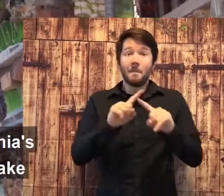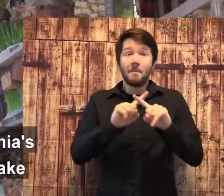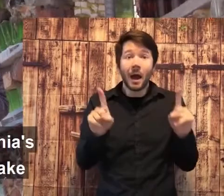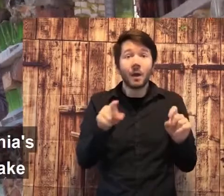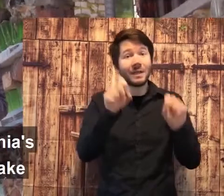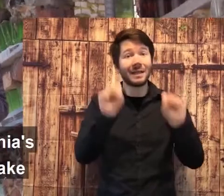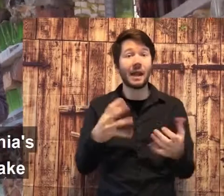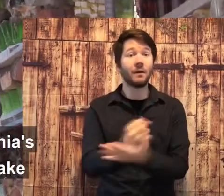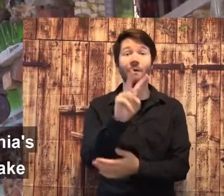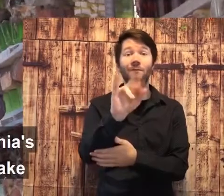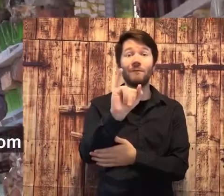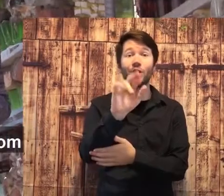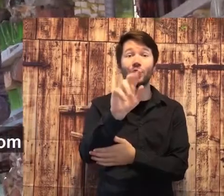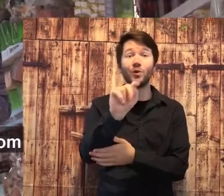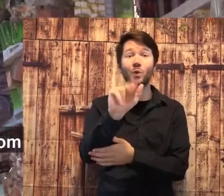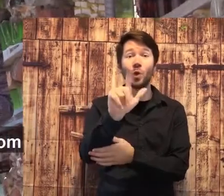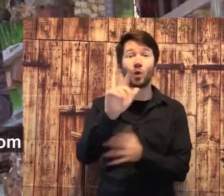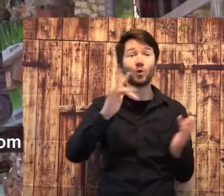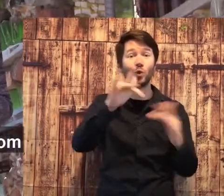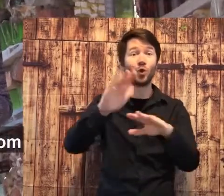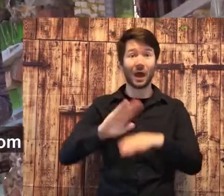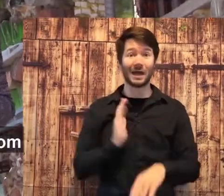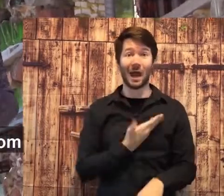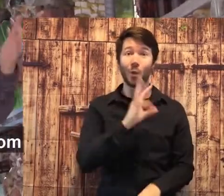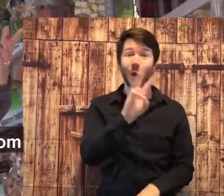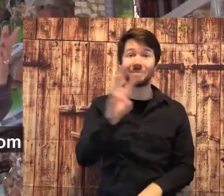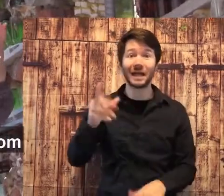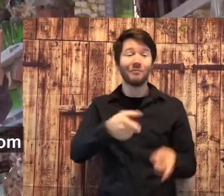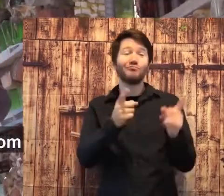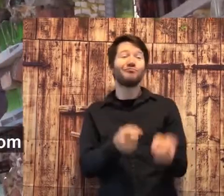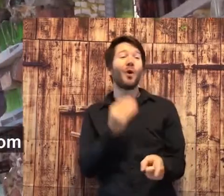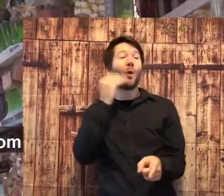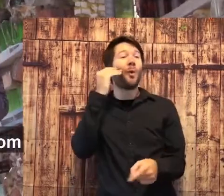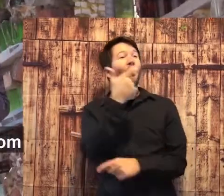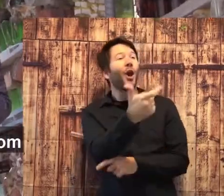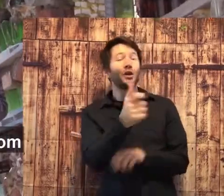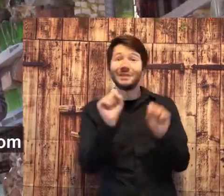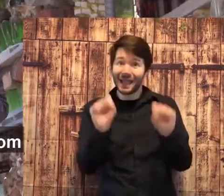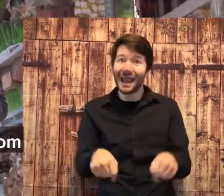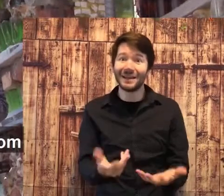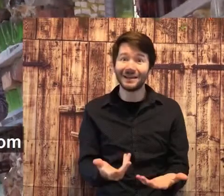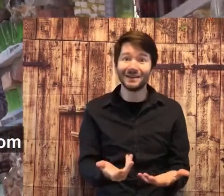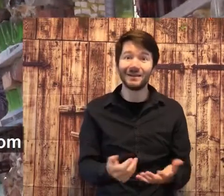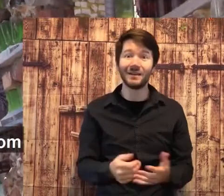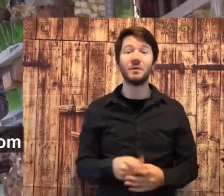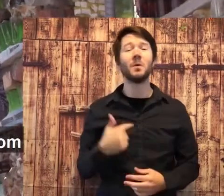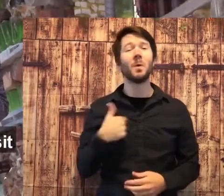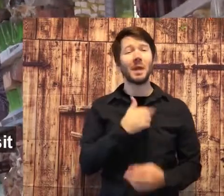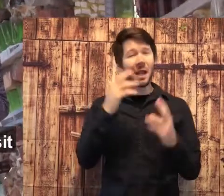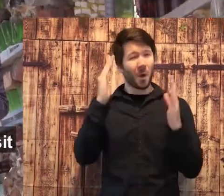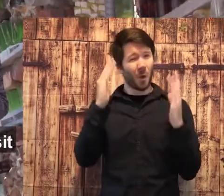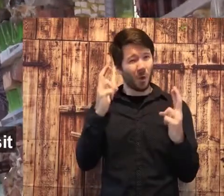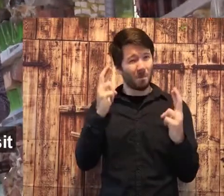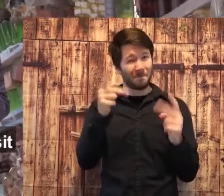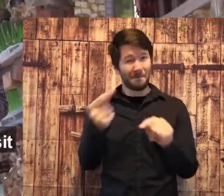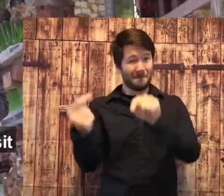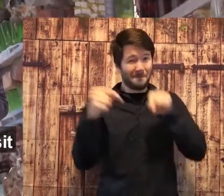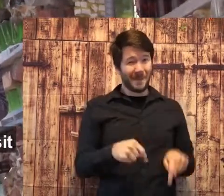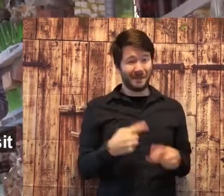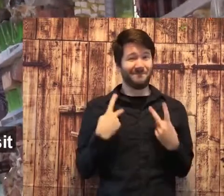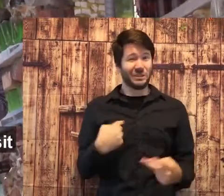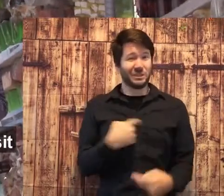now, but you can take a virtual tour on our website anytime from the comfort of your home, and we